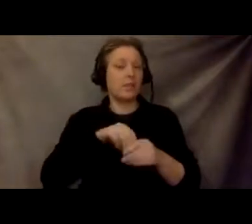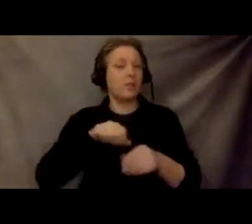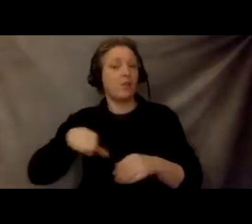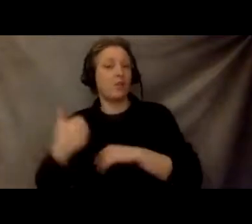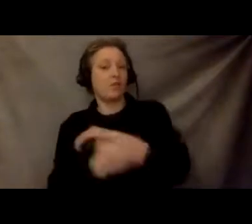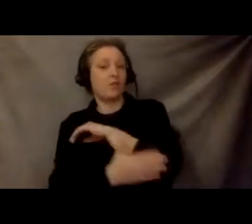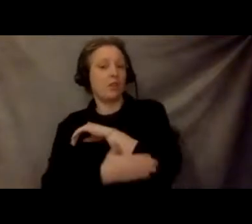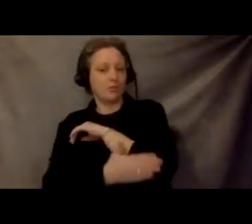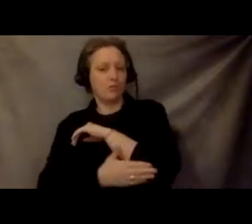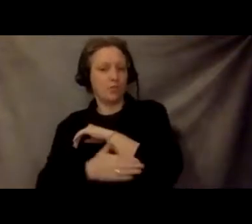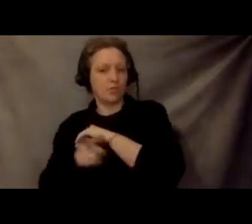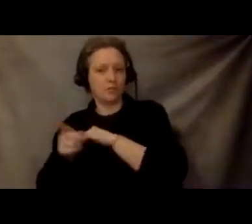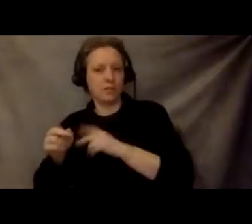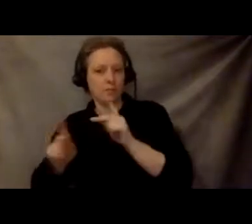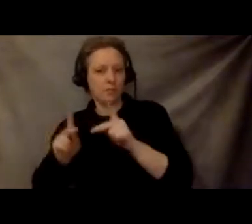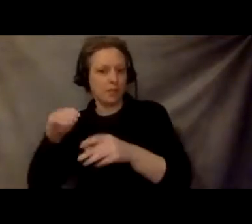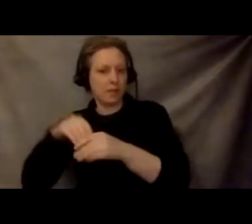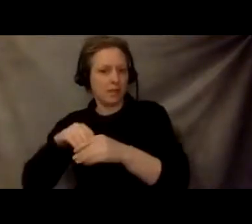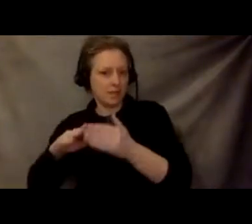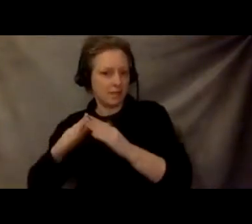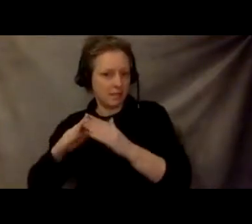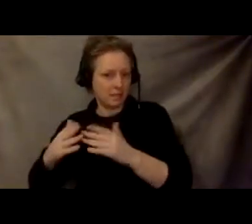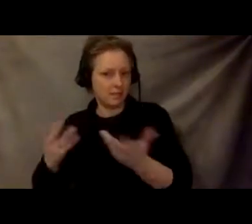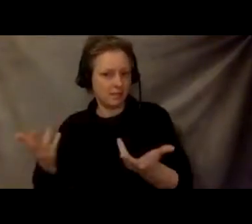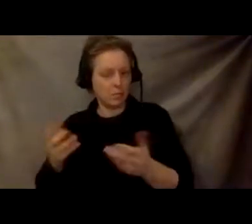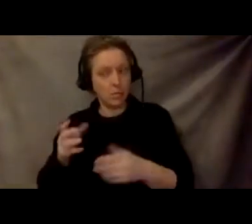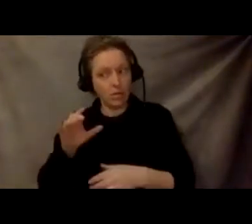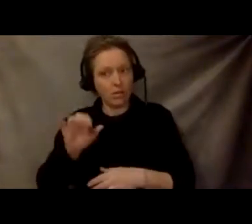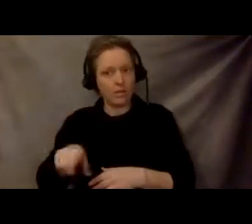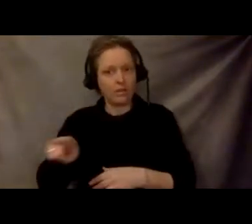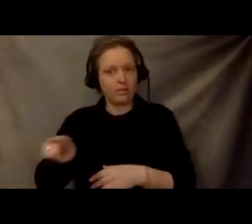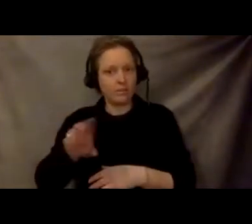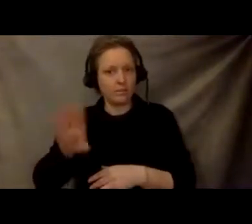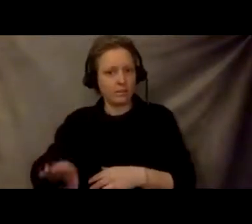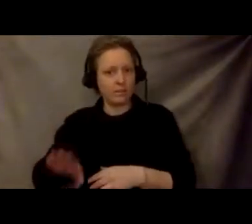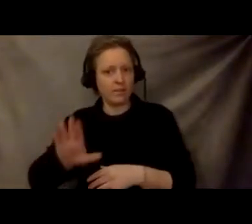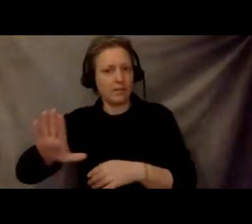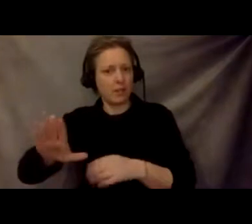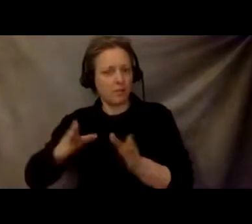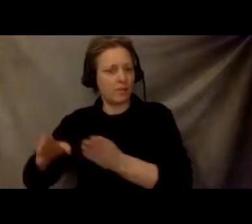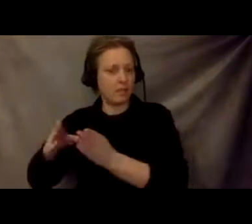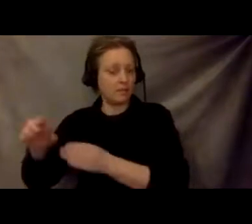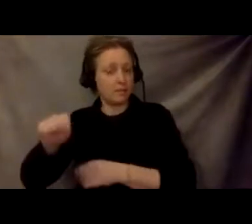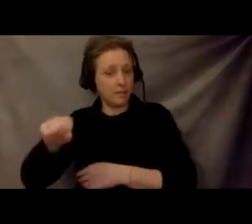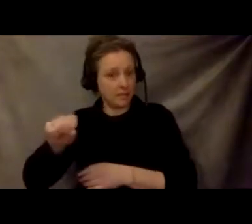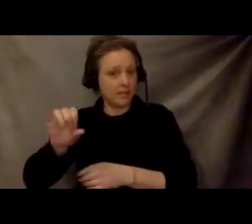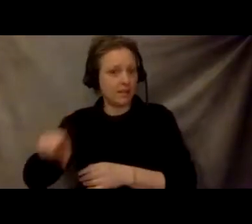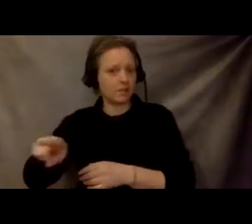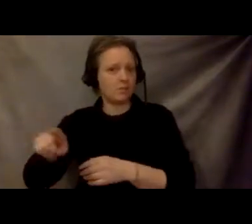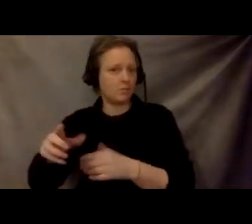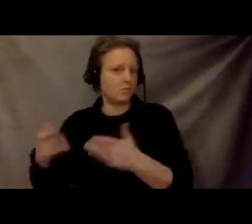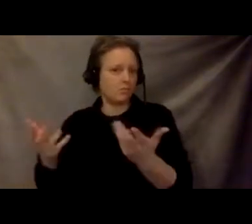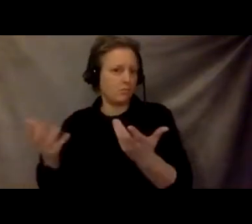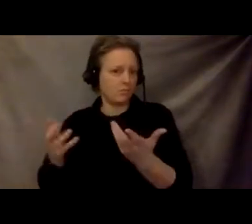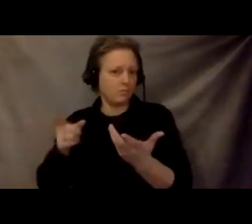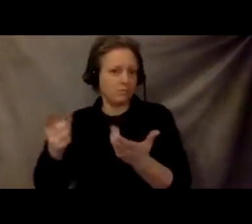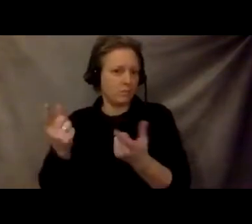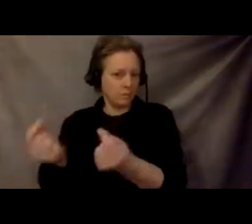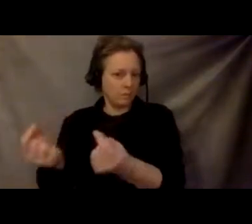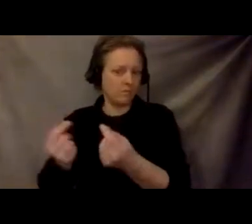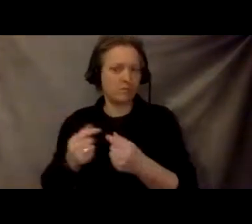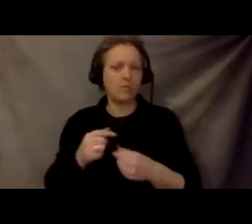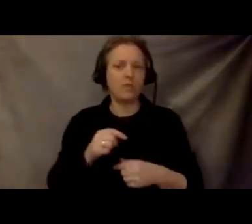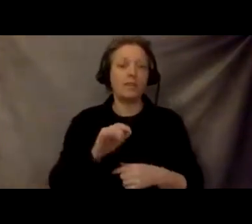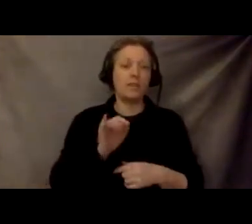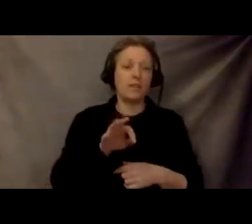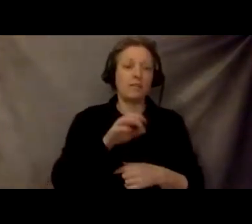Beaverton and their plan. That's exactly what cities are supposed to do. If we have tree cutting ordinances, for instance, or tree preservation